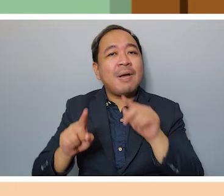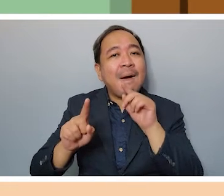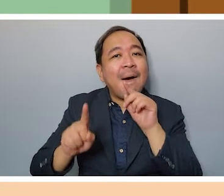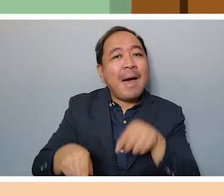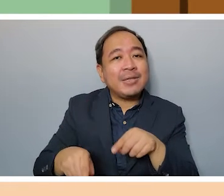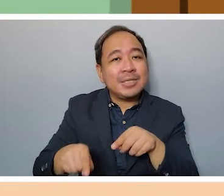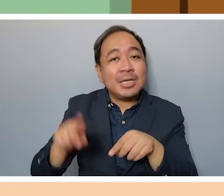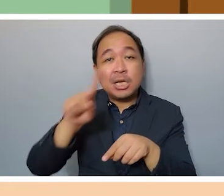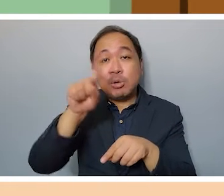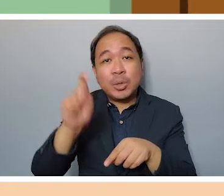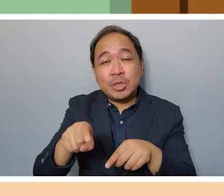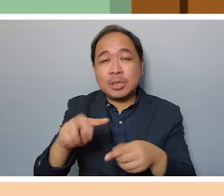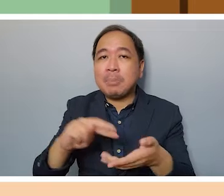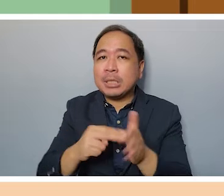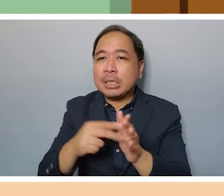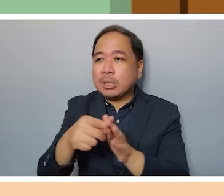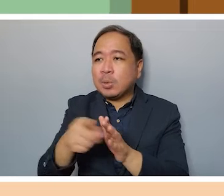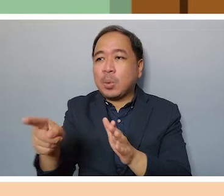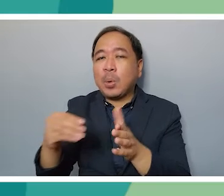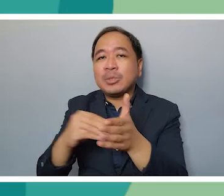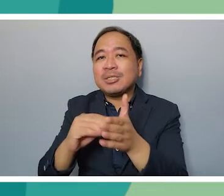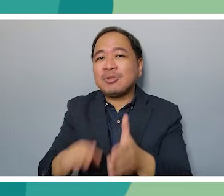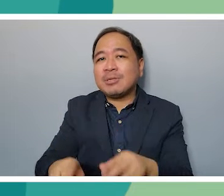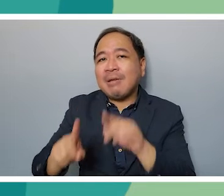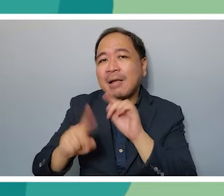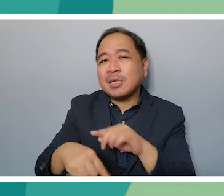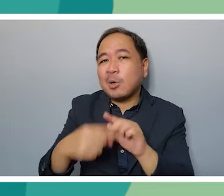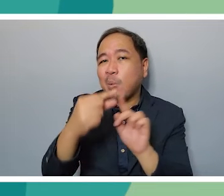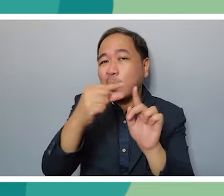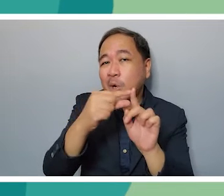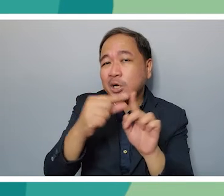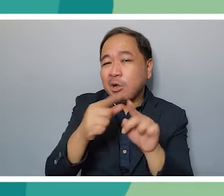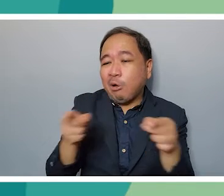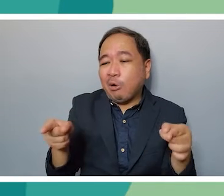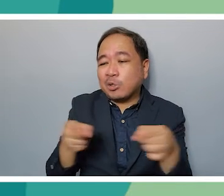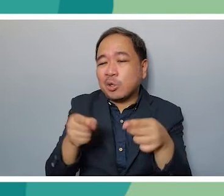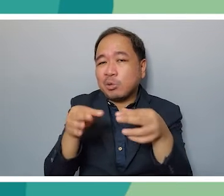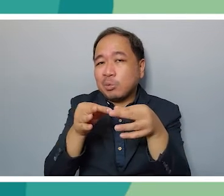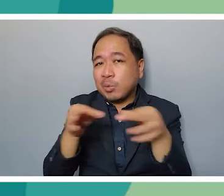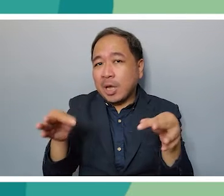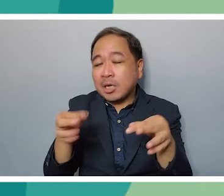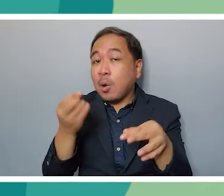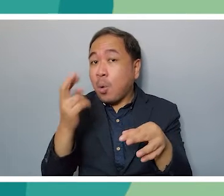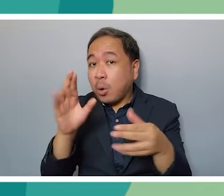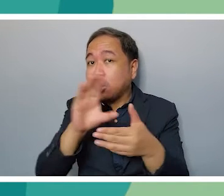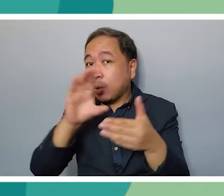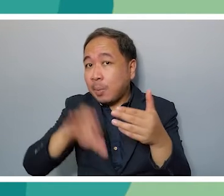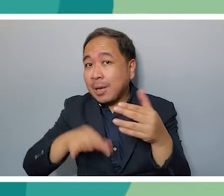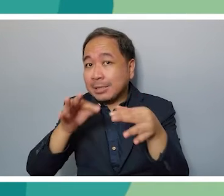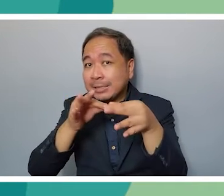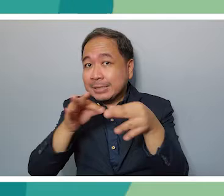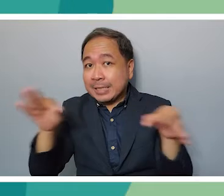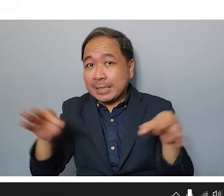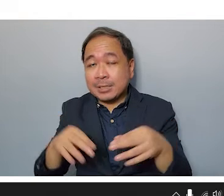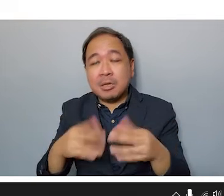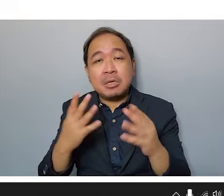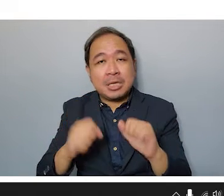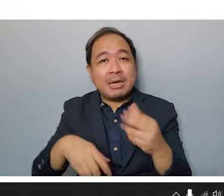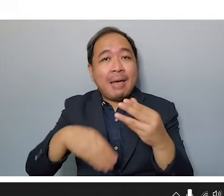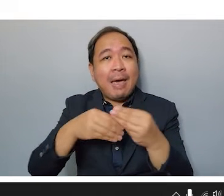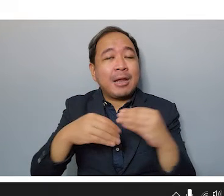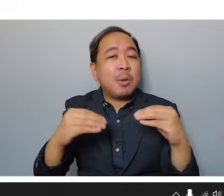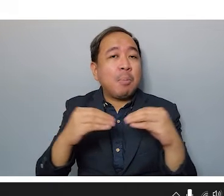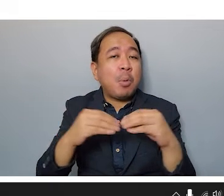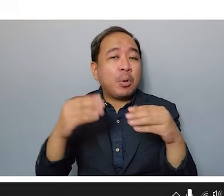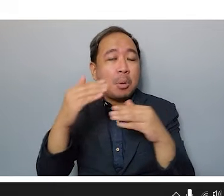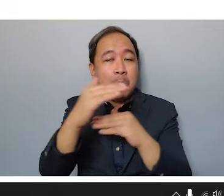Short answer questions require respondents to answer in a word, phrase, or 1 brief sentence. More